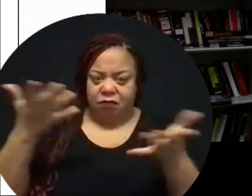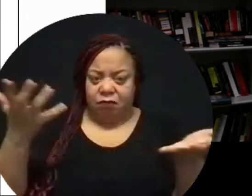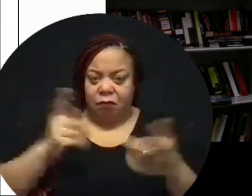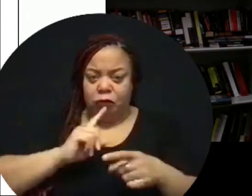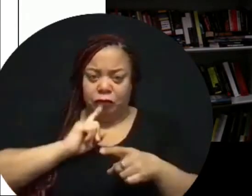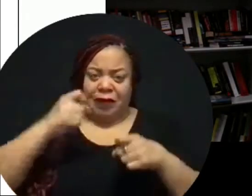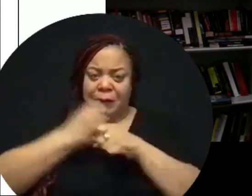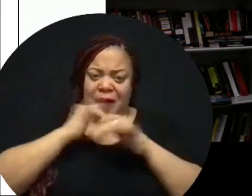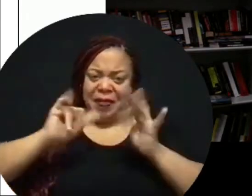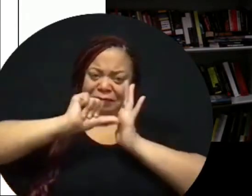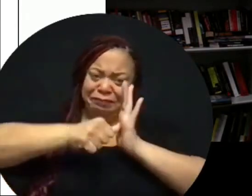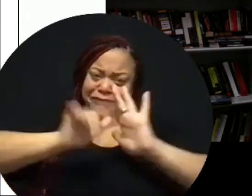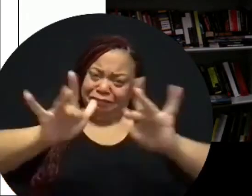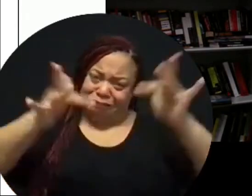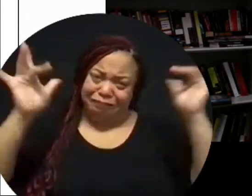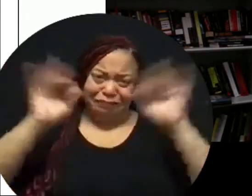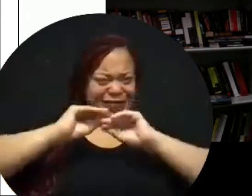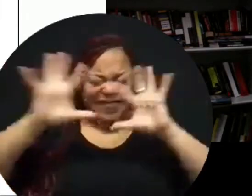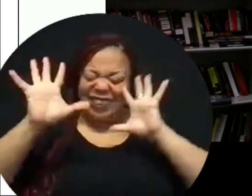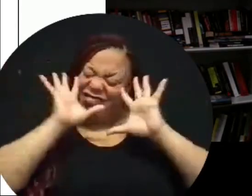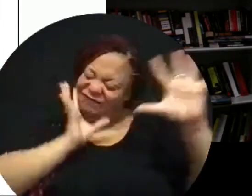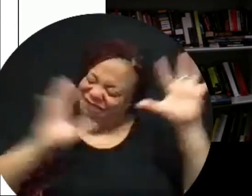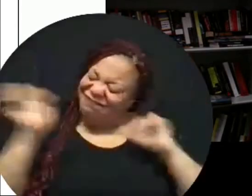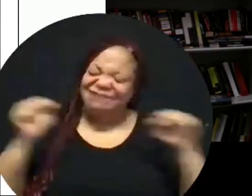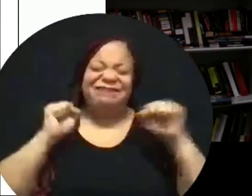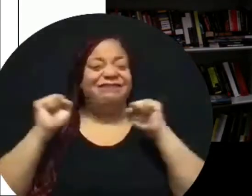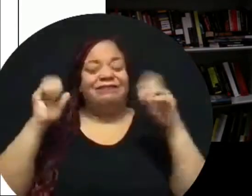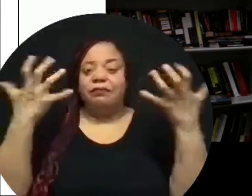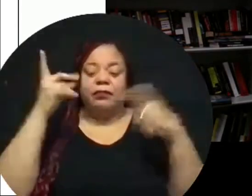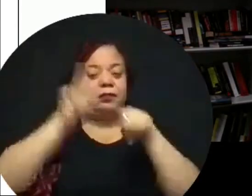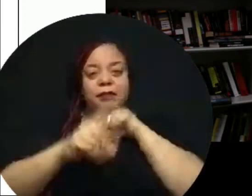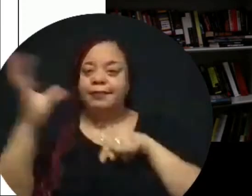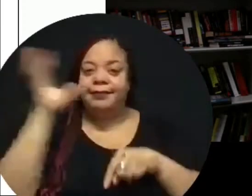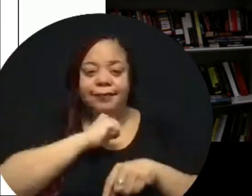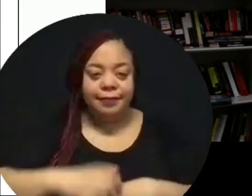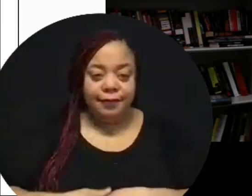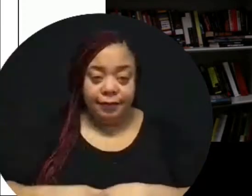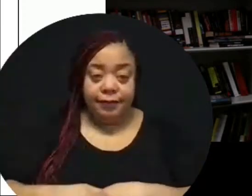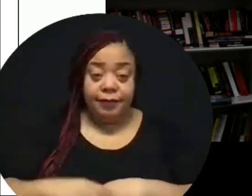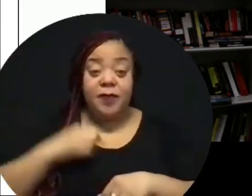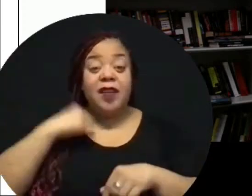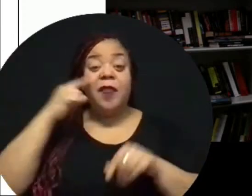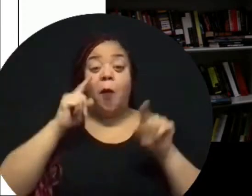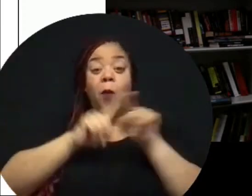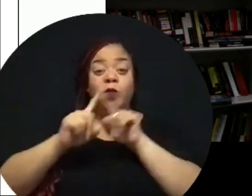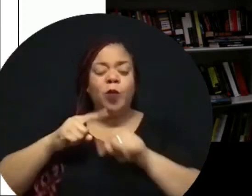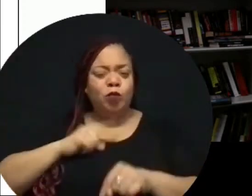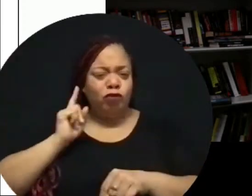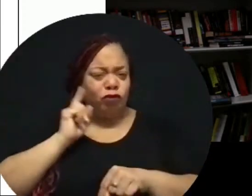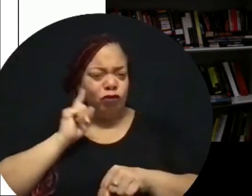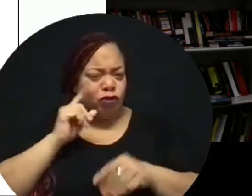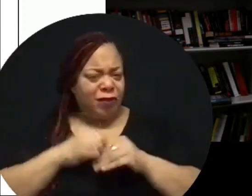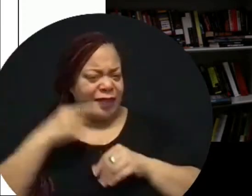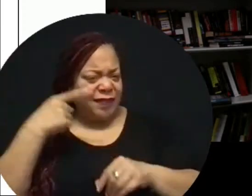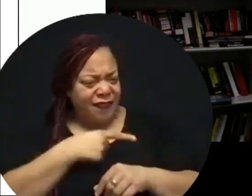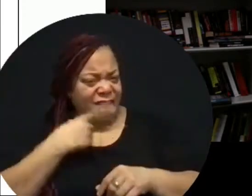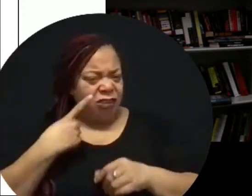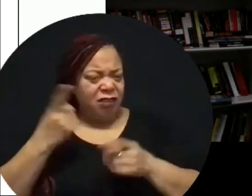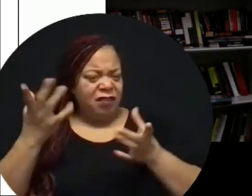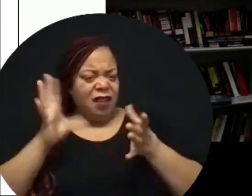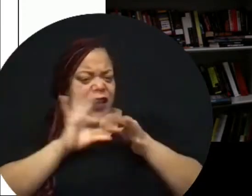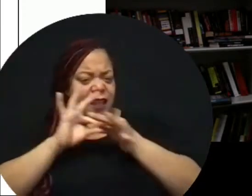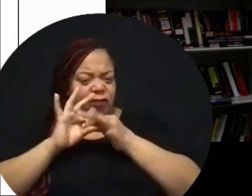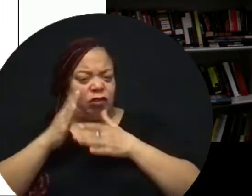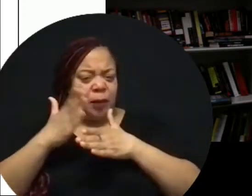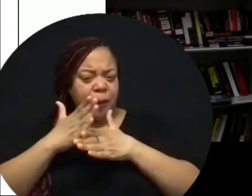the intentional killing of urban but also rural communities is in many ways